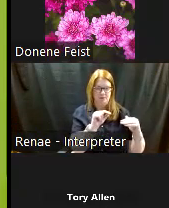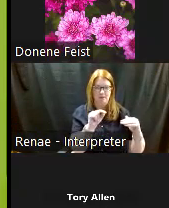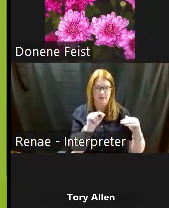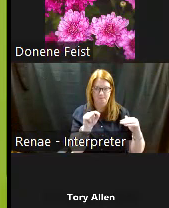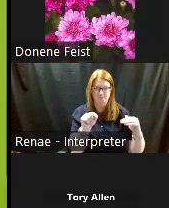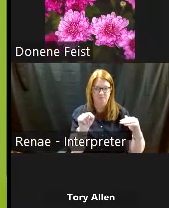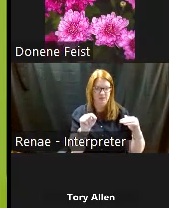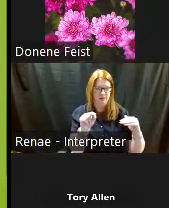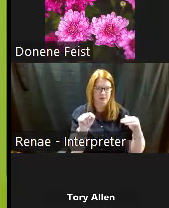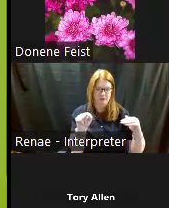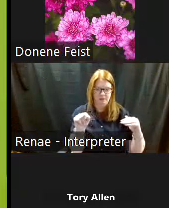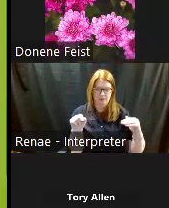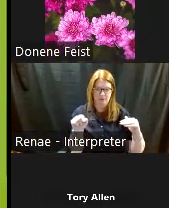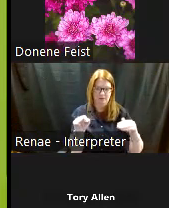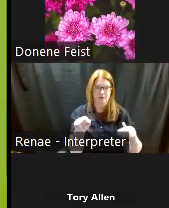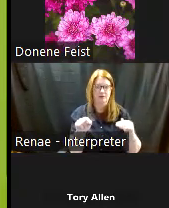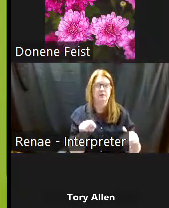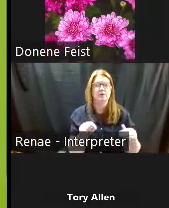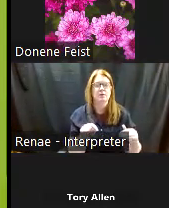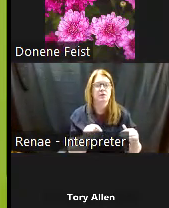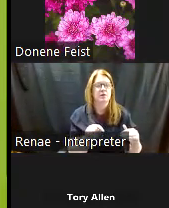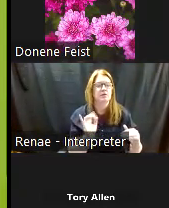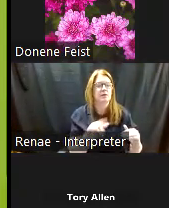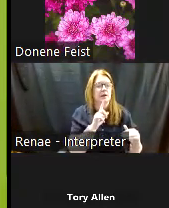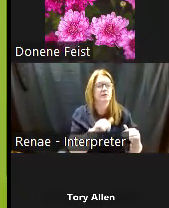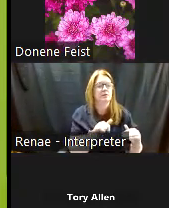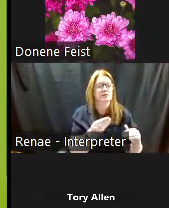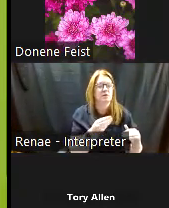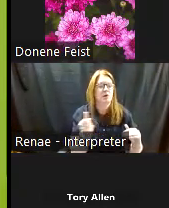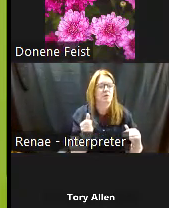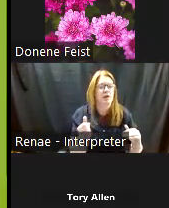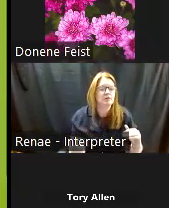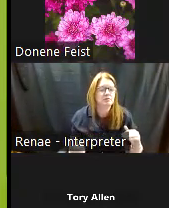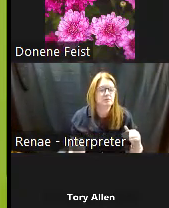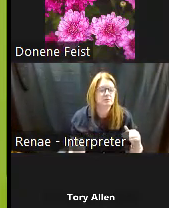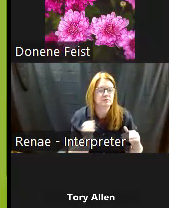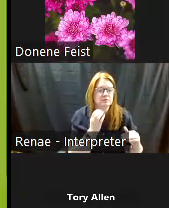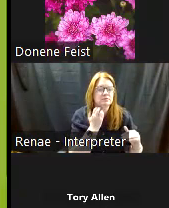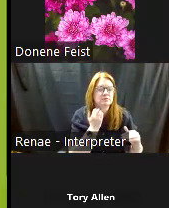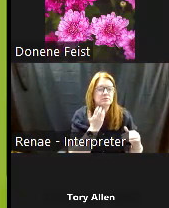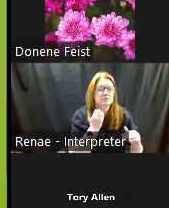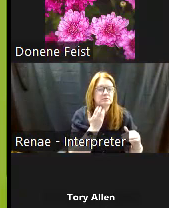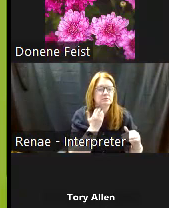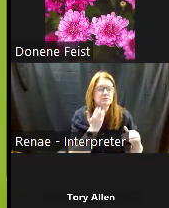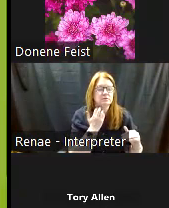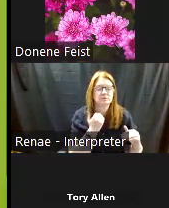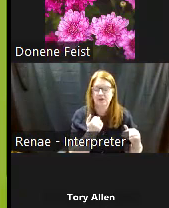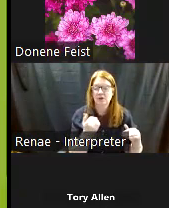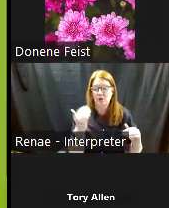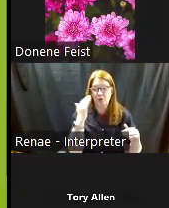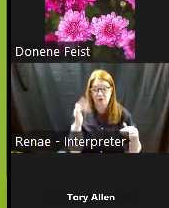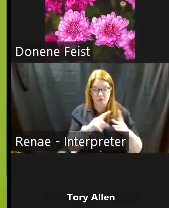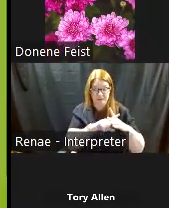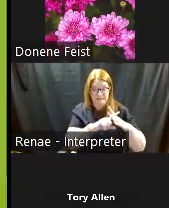a little smaller. And then that fourth tracing down, that response is going away. And so we know we're playing a pretty loud sound in.